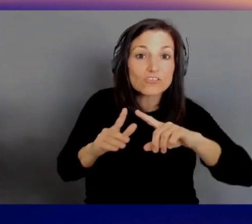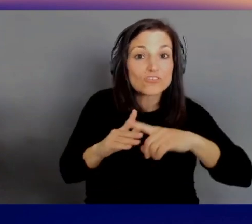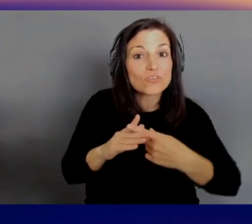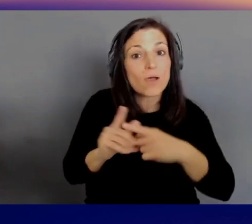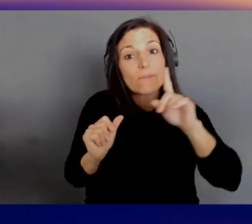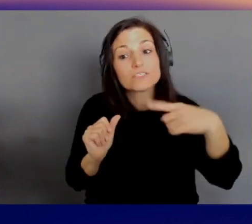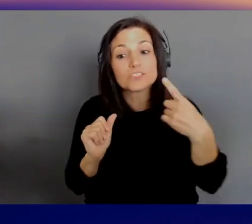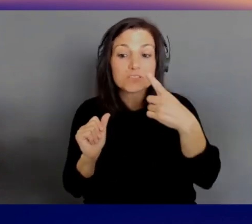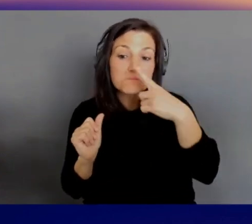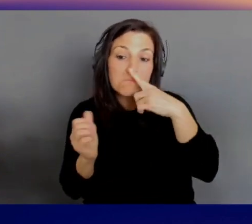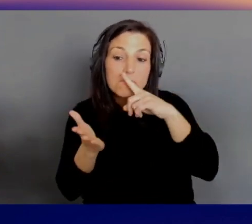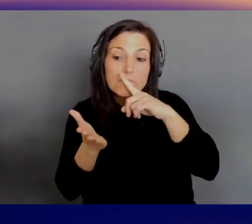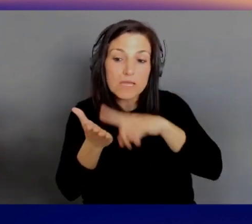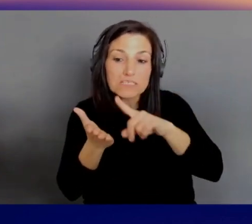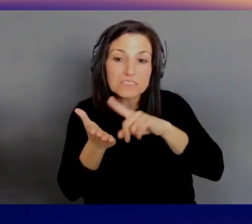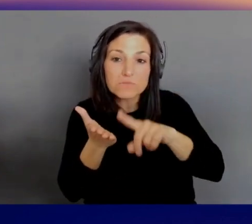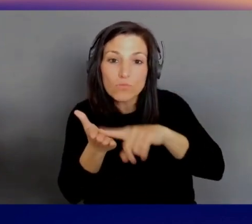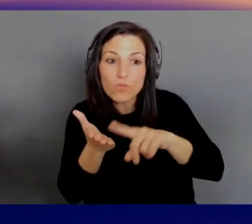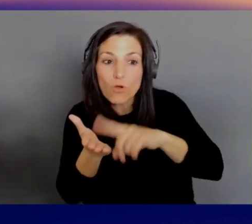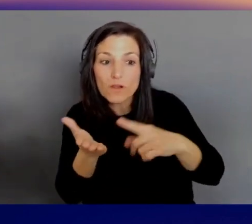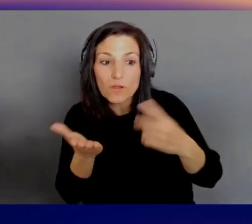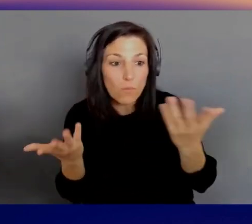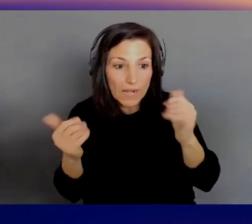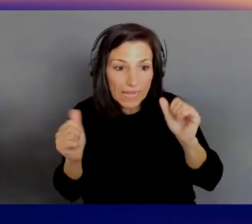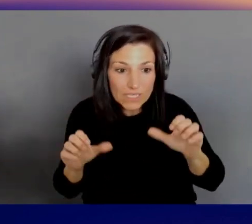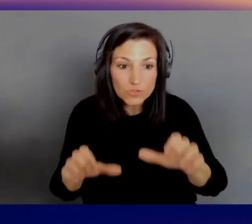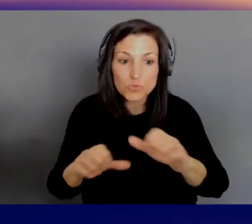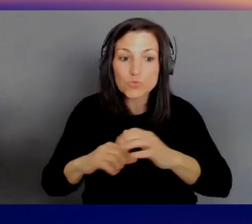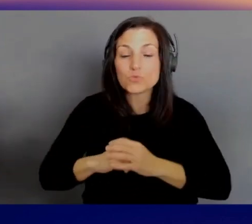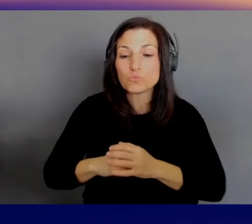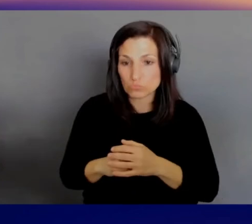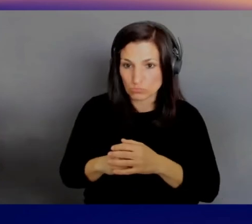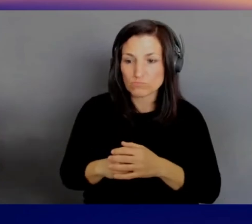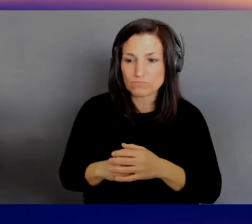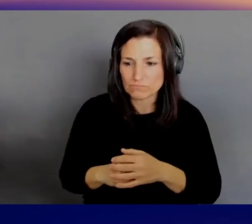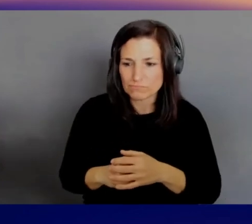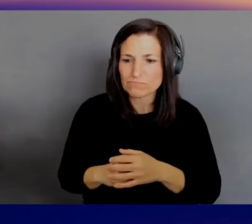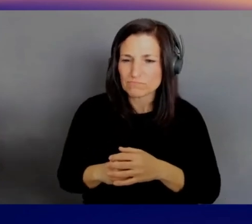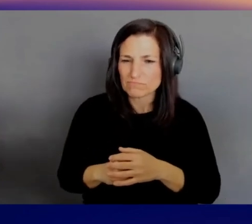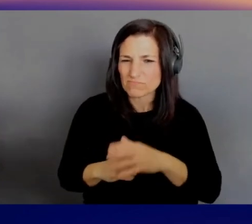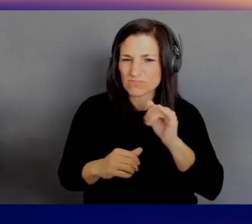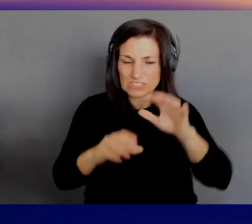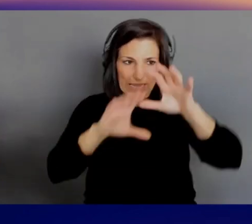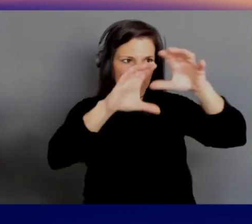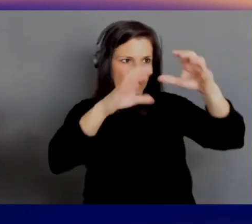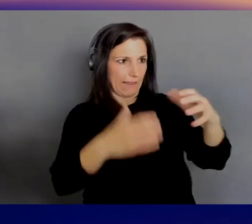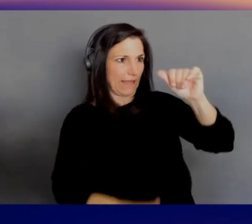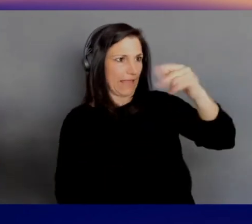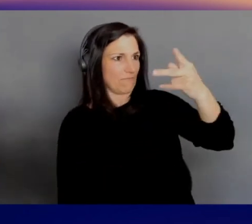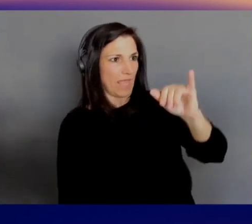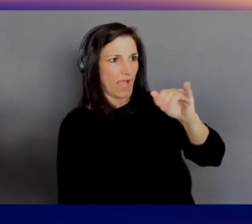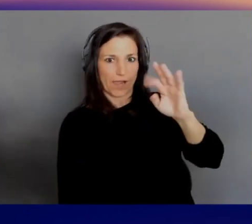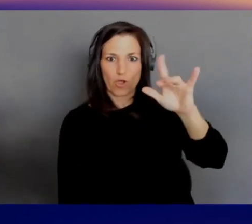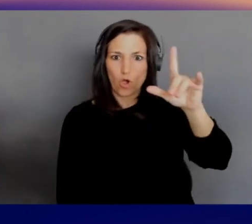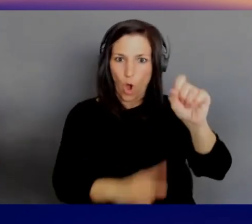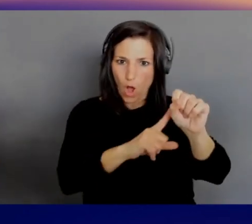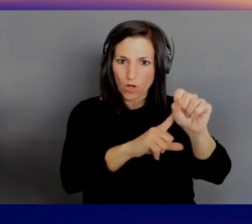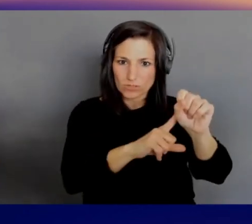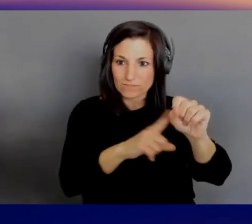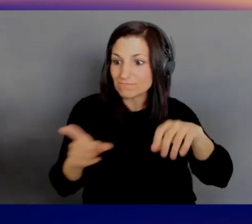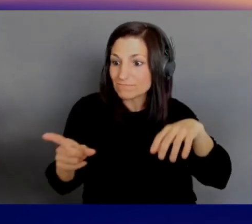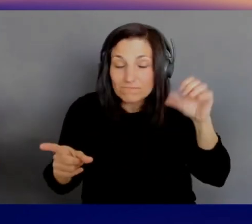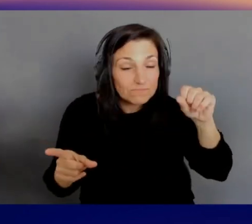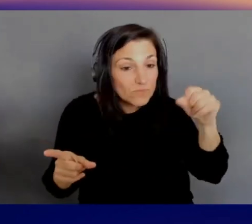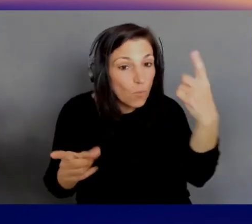do. Exactly. I think that's just that catalog of, Yeah. of API calls. Yeah. And the one thing which I did not touch about